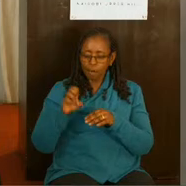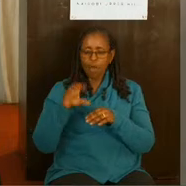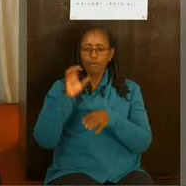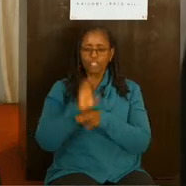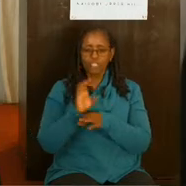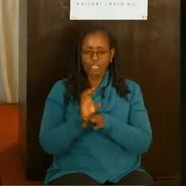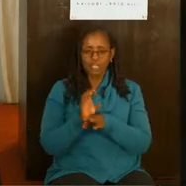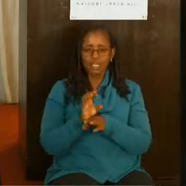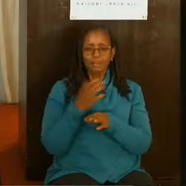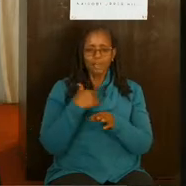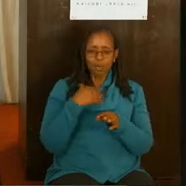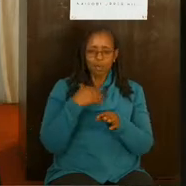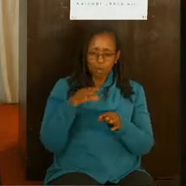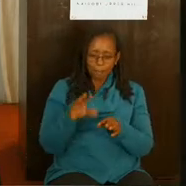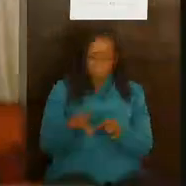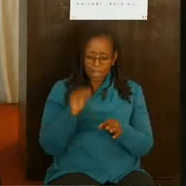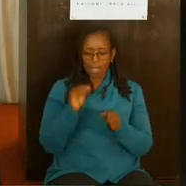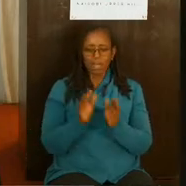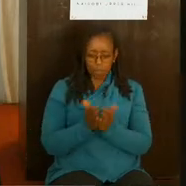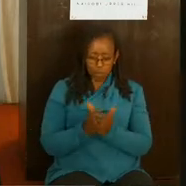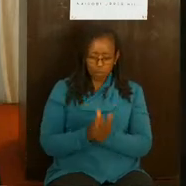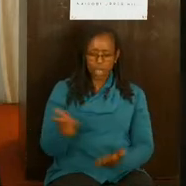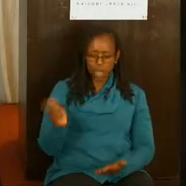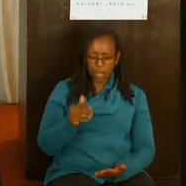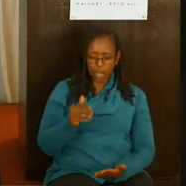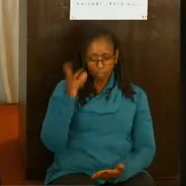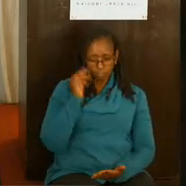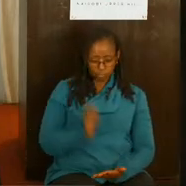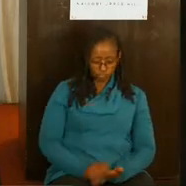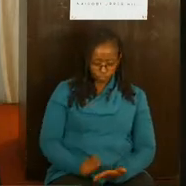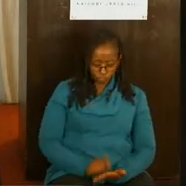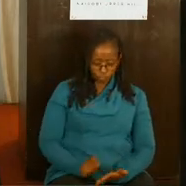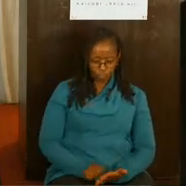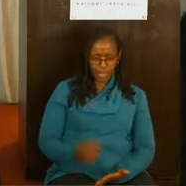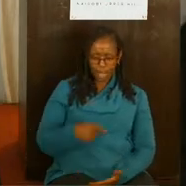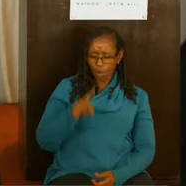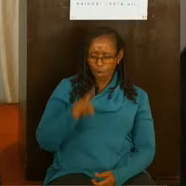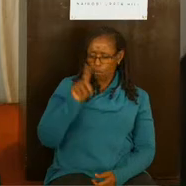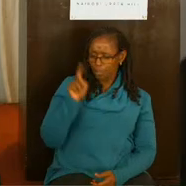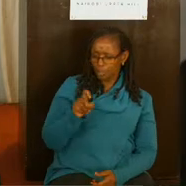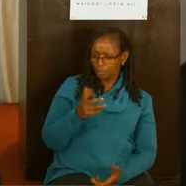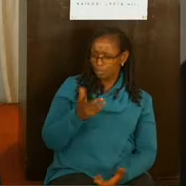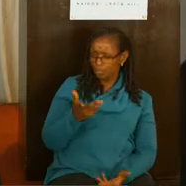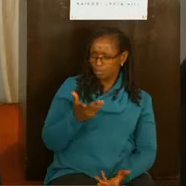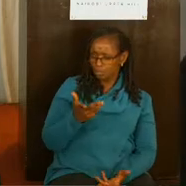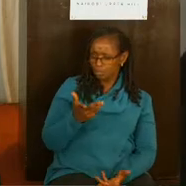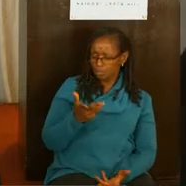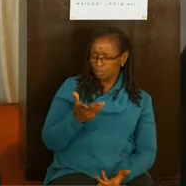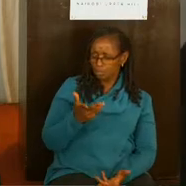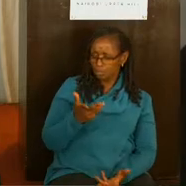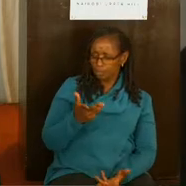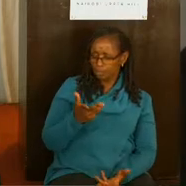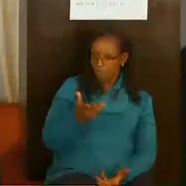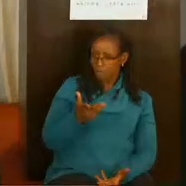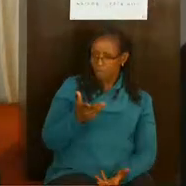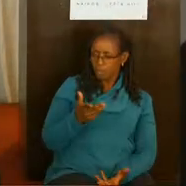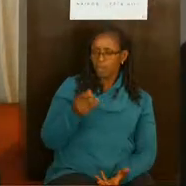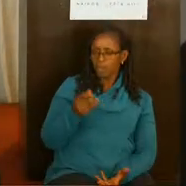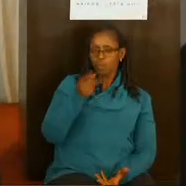actually they take a notebook and come and learn the question that we have to ask ourselves is what is it that we are